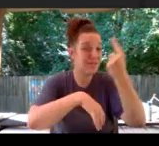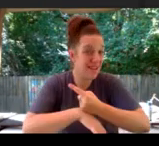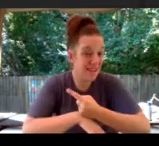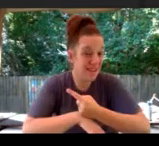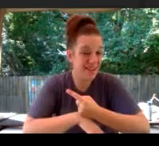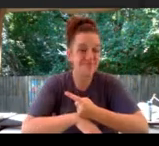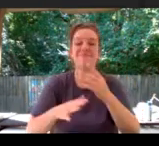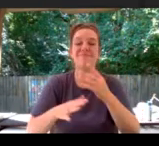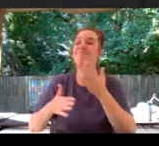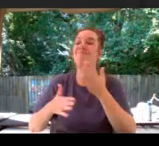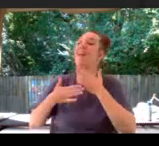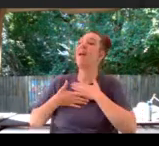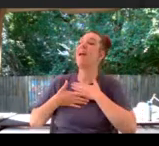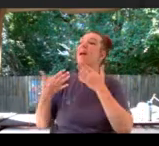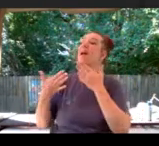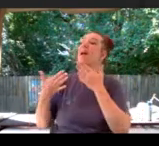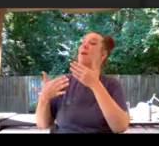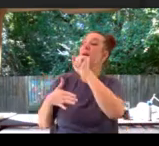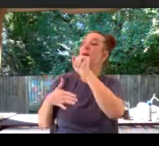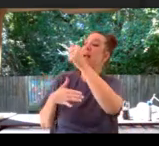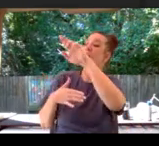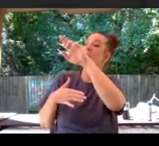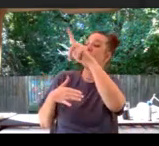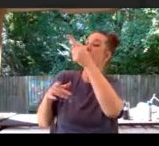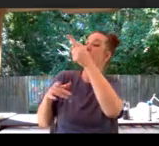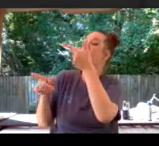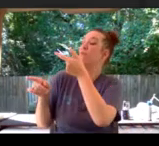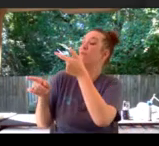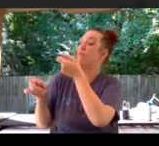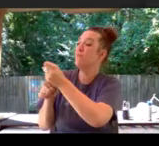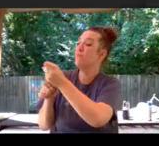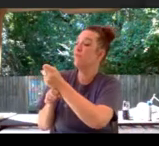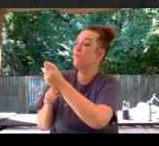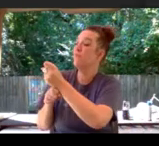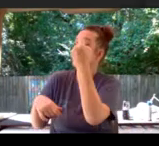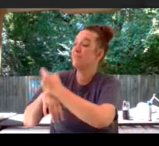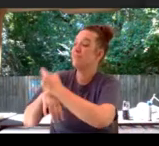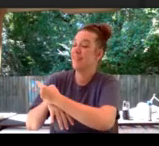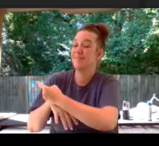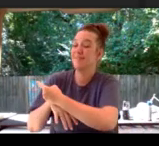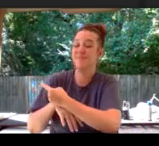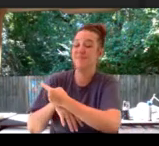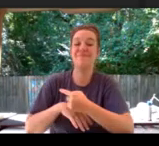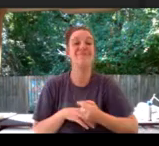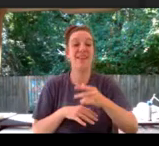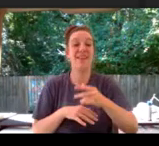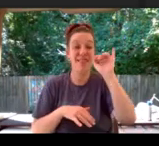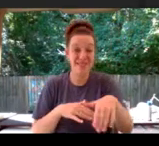said Niles. And that is the end of chapter 19.